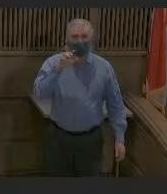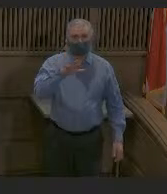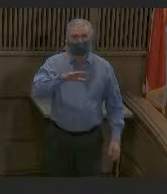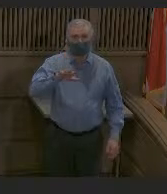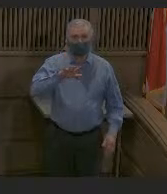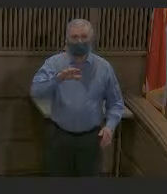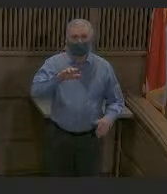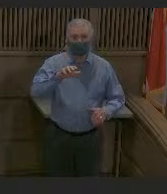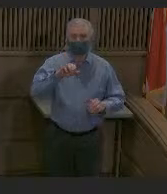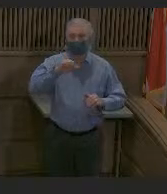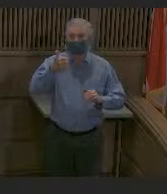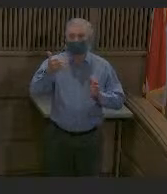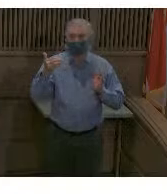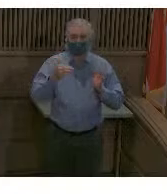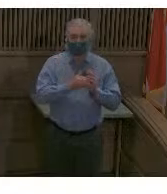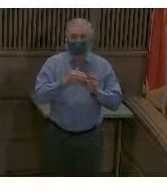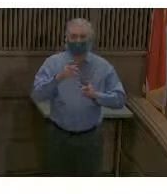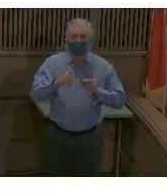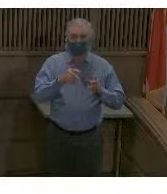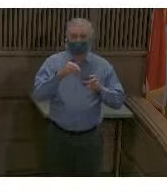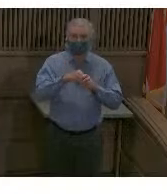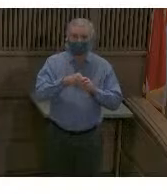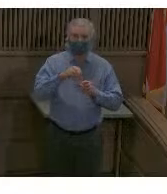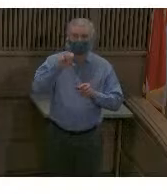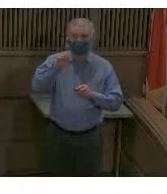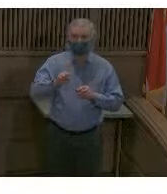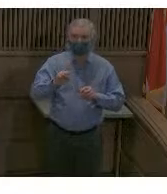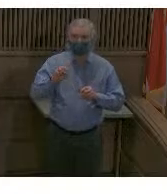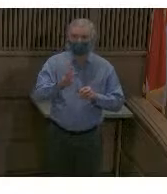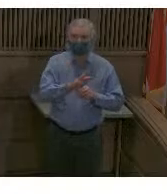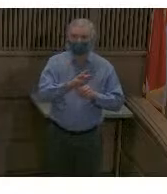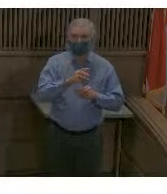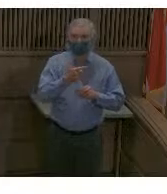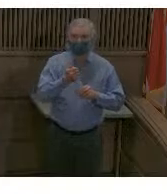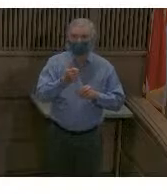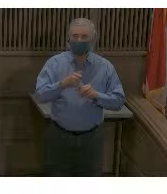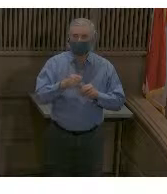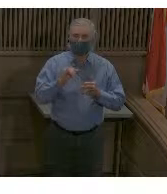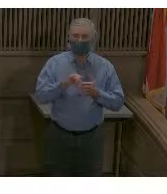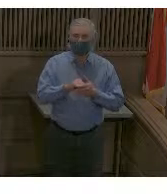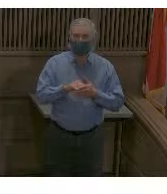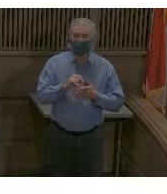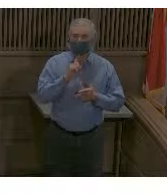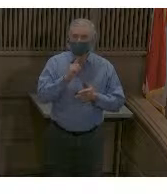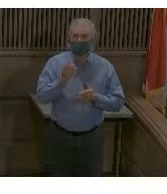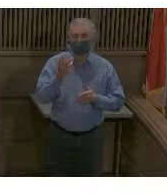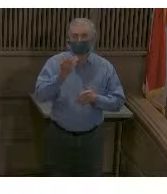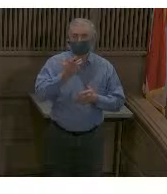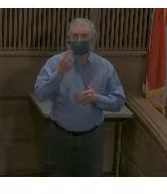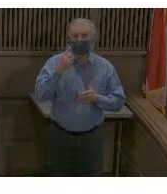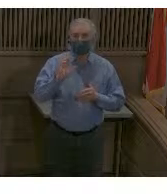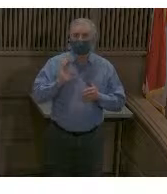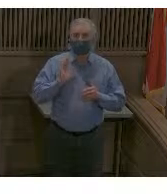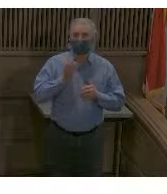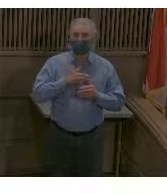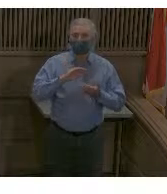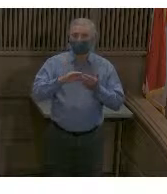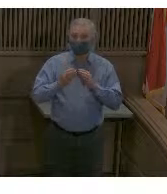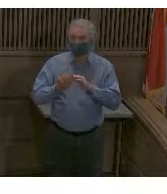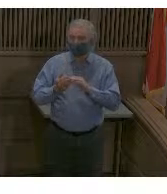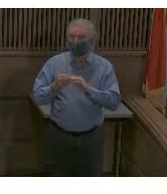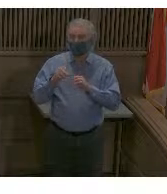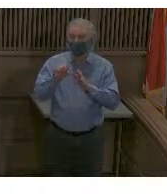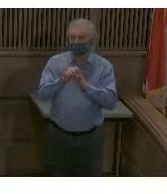approximately 10,000 people here in Southwest Georgia. That is remarkably important to our community. It's remarkably important